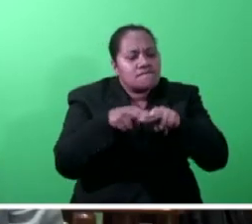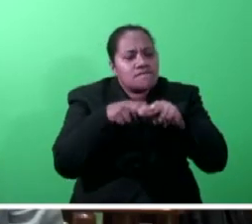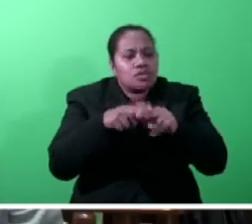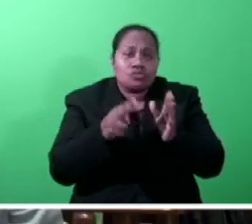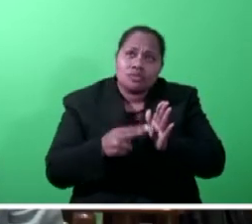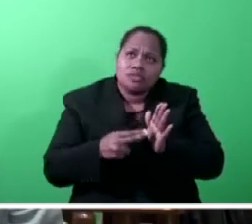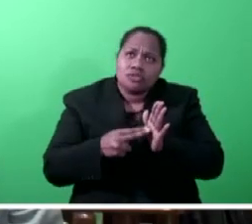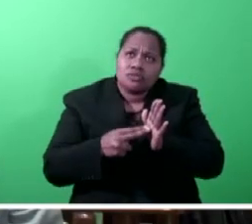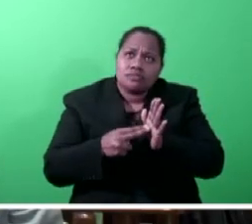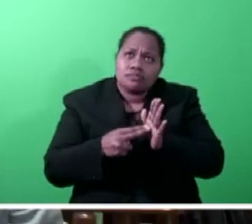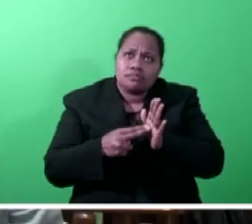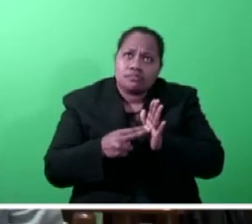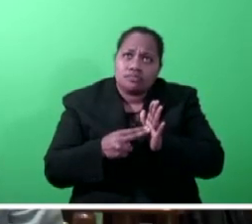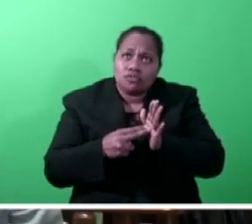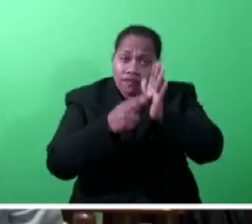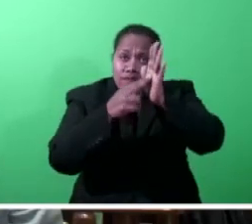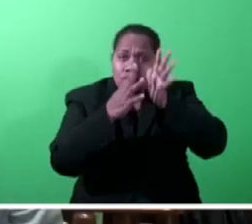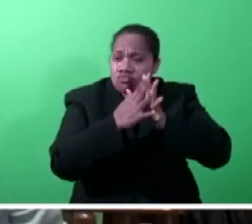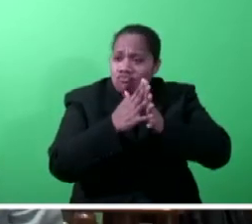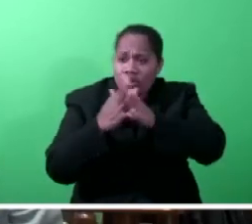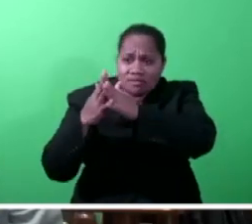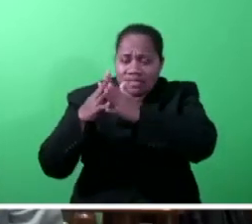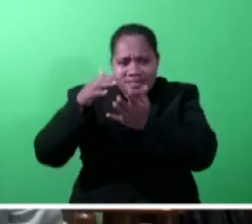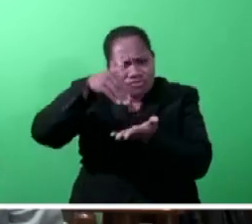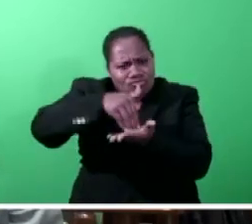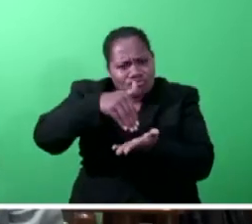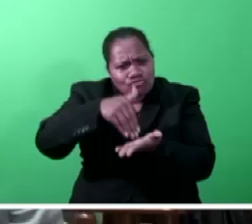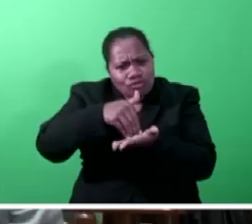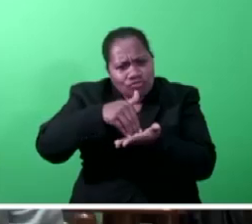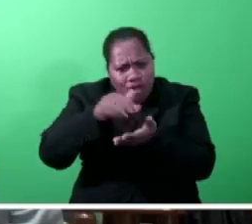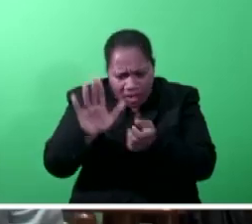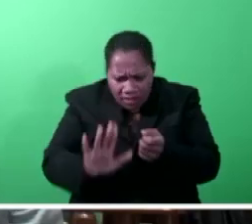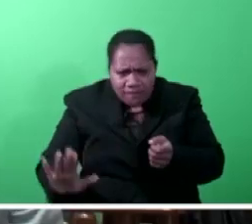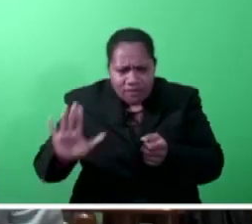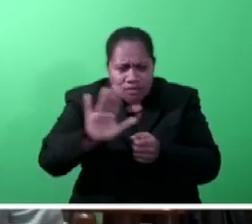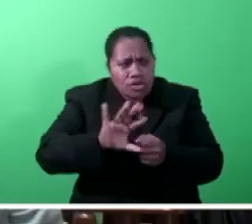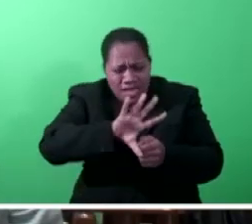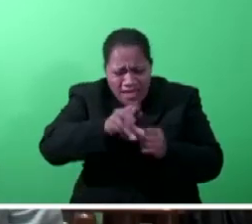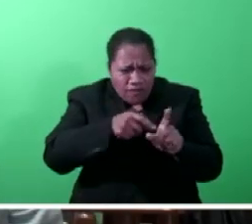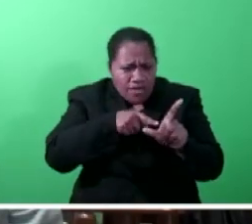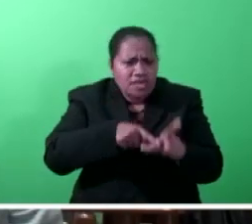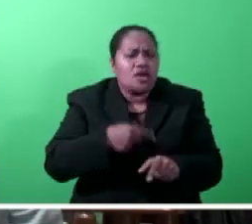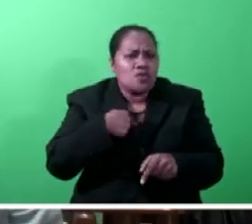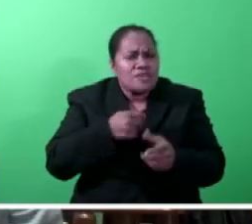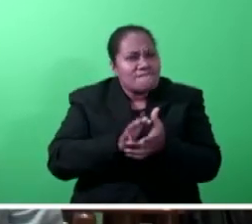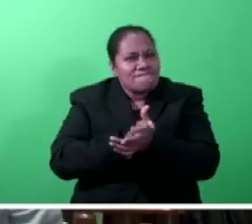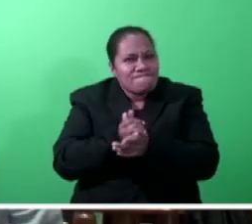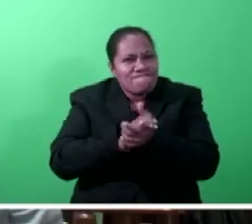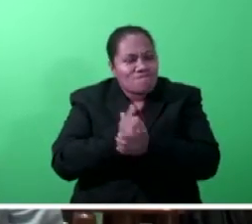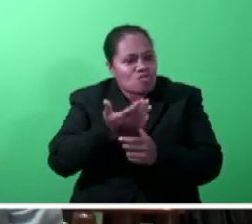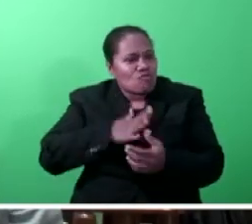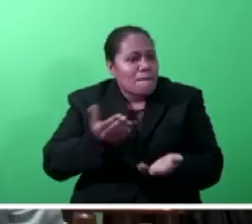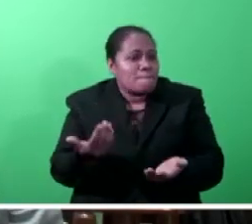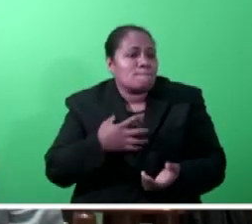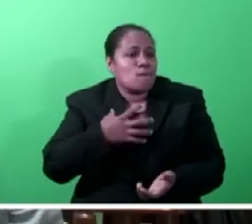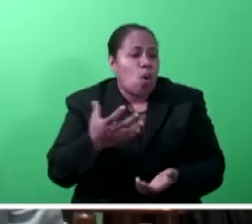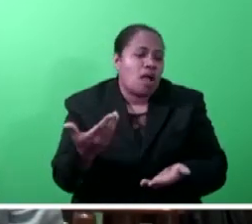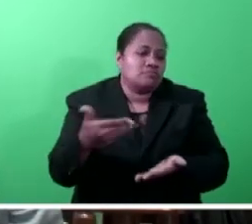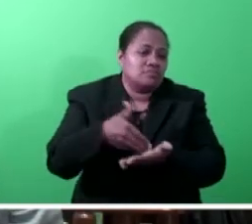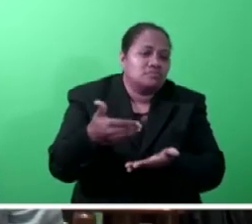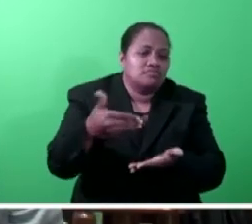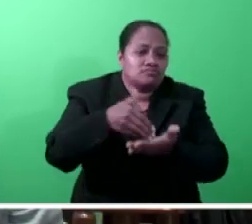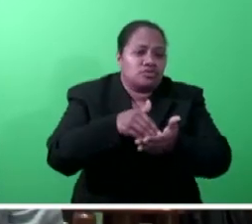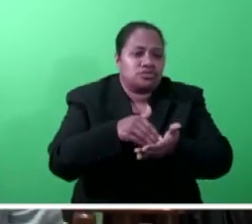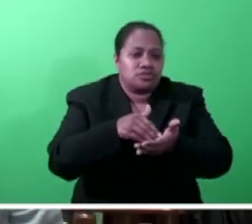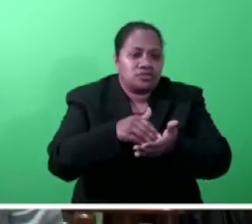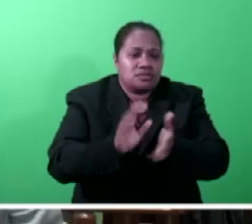Division and in the Central Division. And every year, we're looking to add an additional 7 stations, so we can increase the coverage, so we